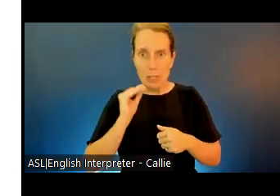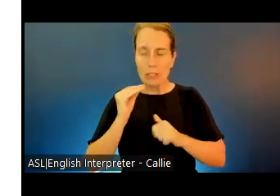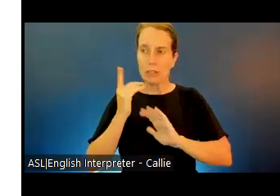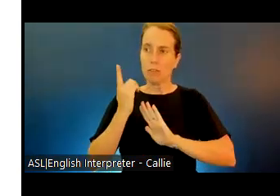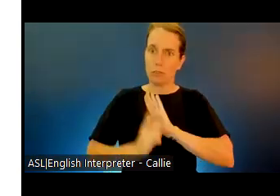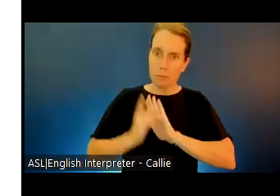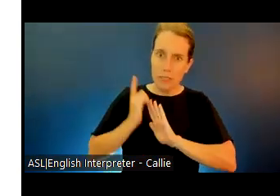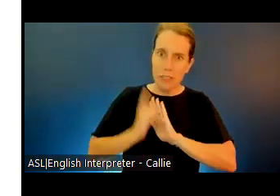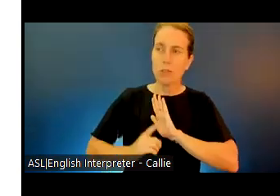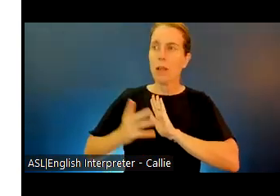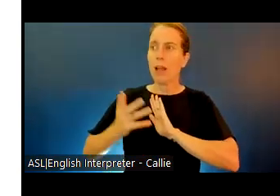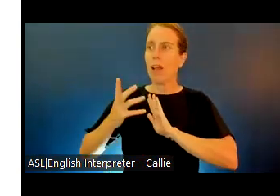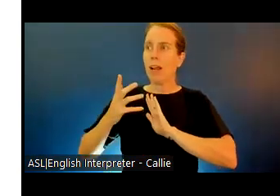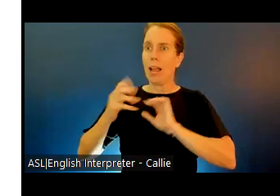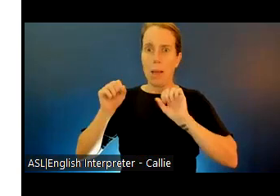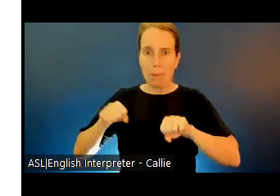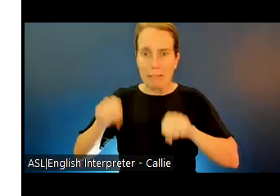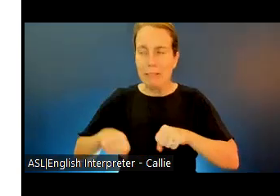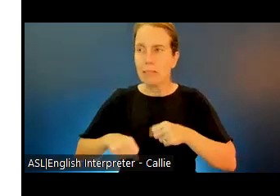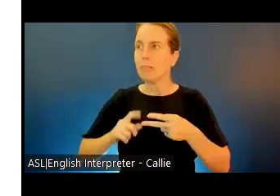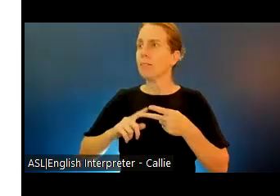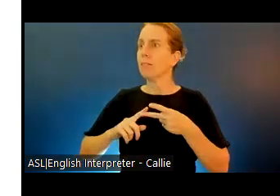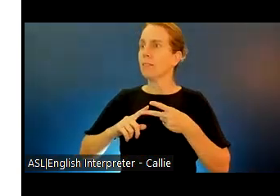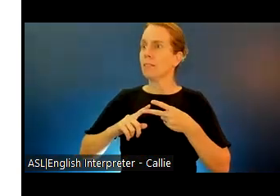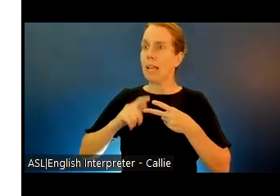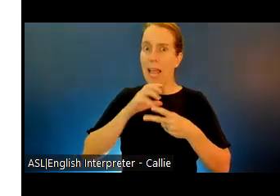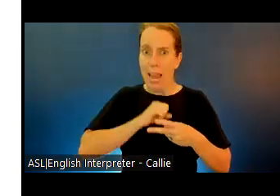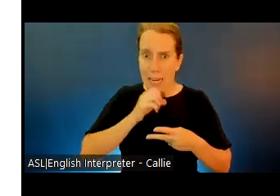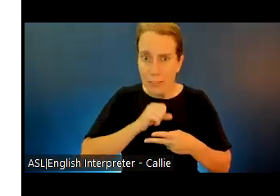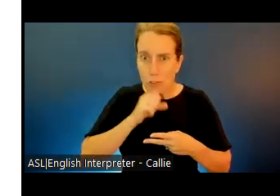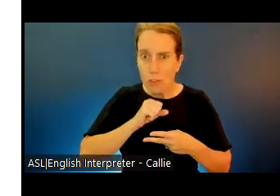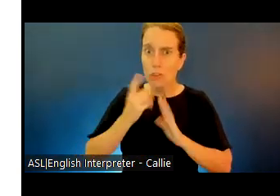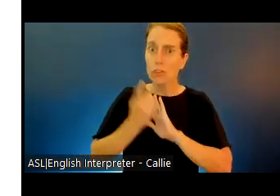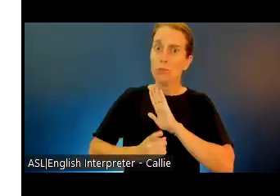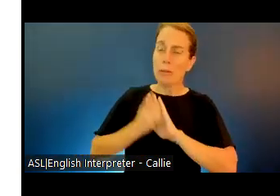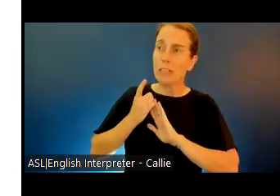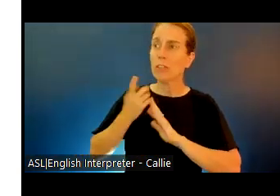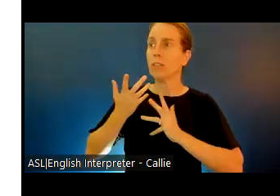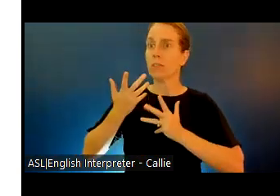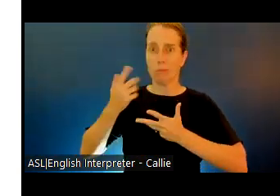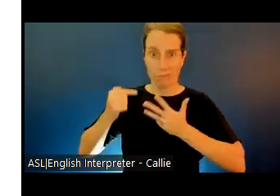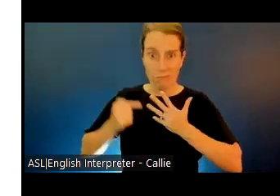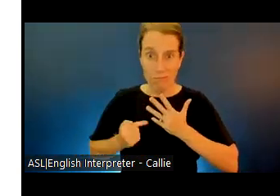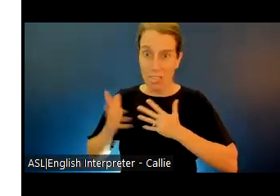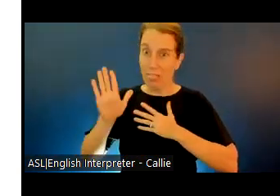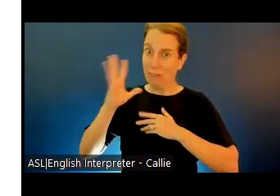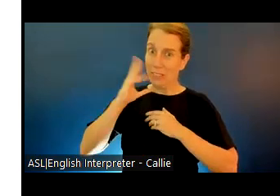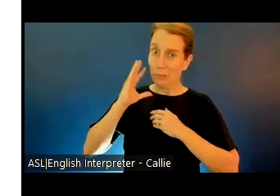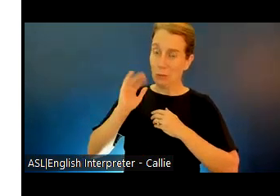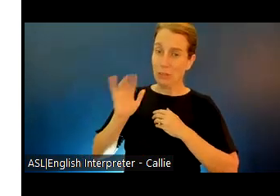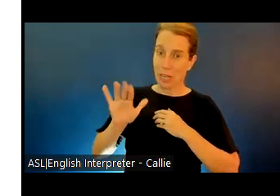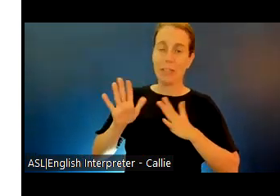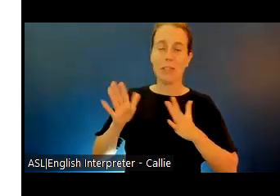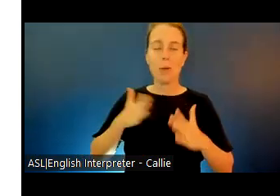age discrimination and disability discrimination. So I'm happy to be with you here today. What is AARP's policy as